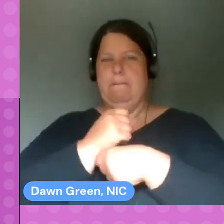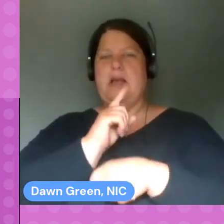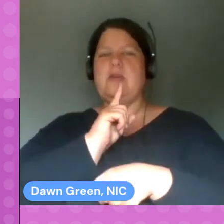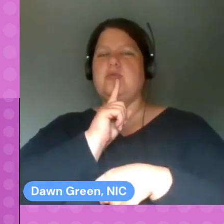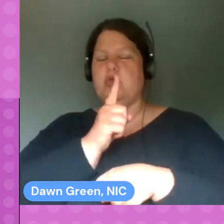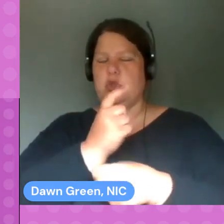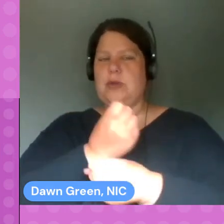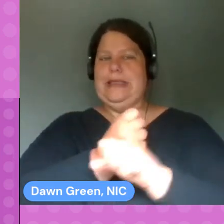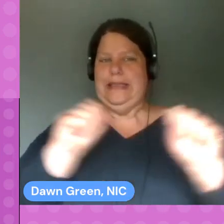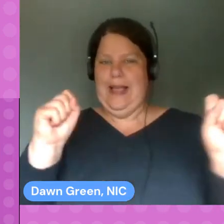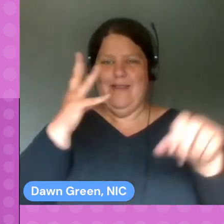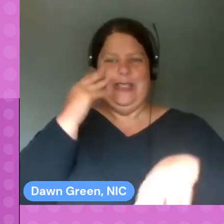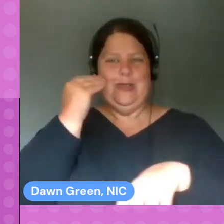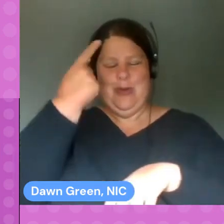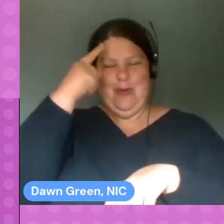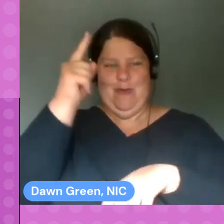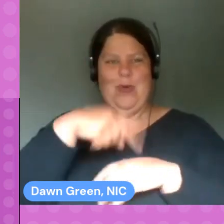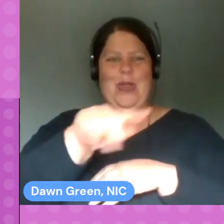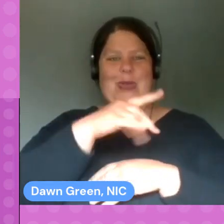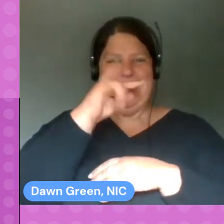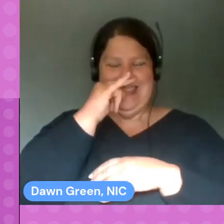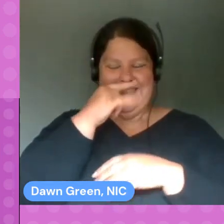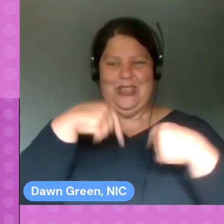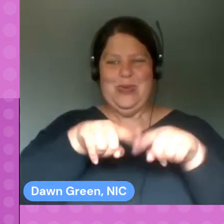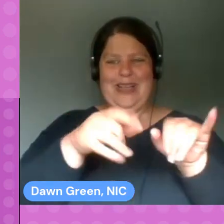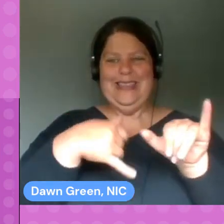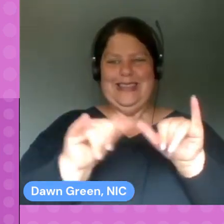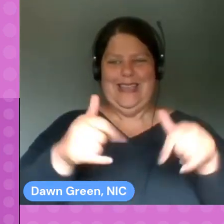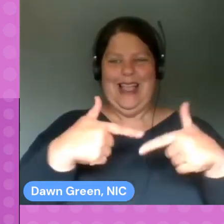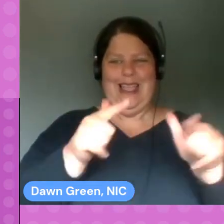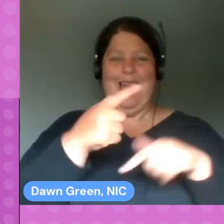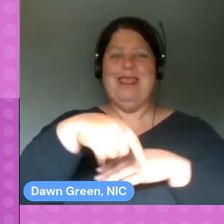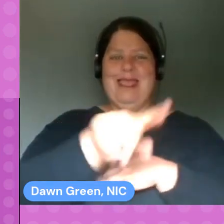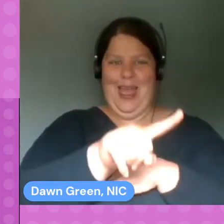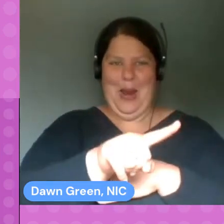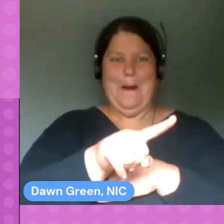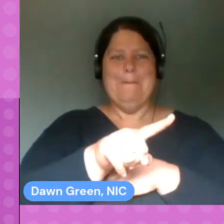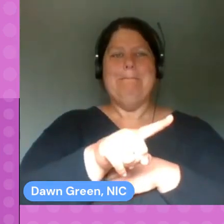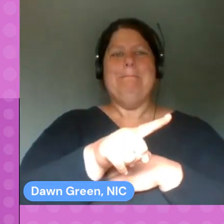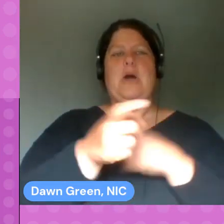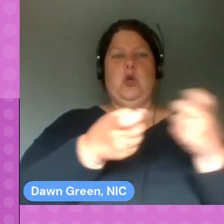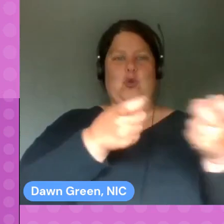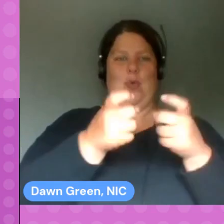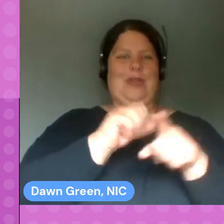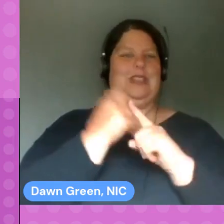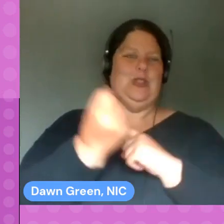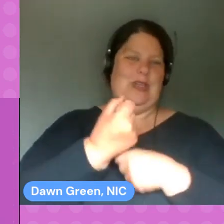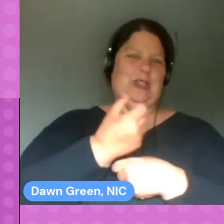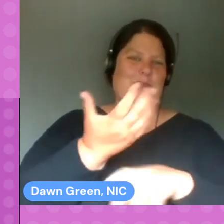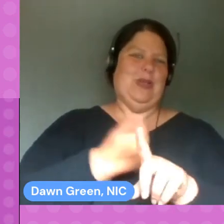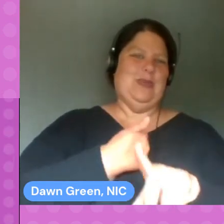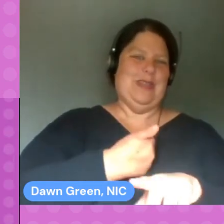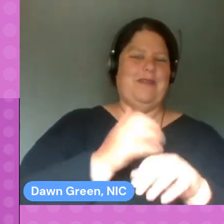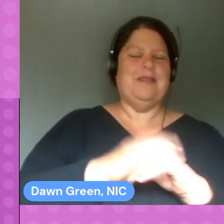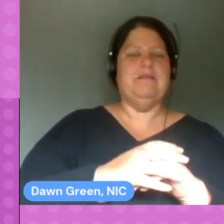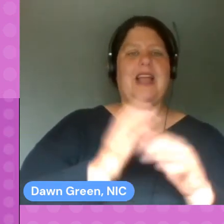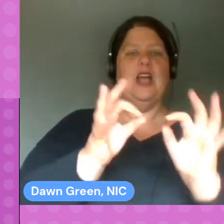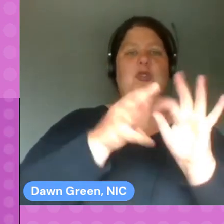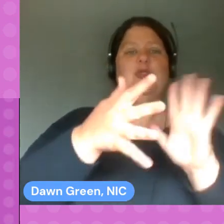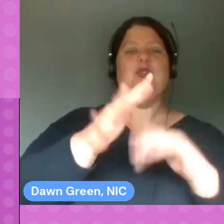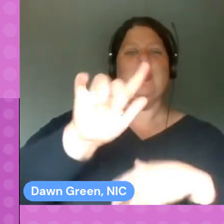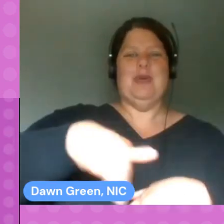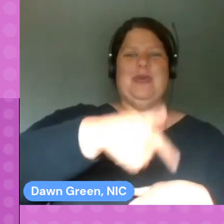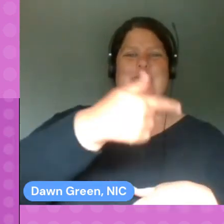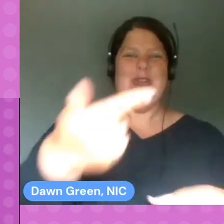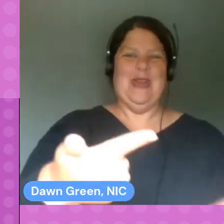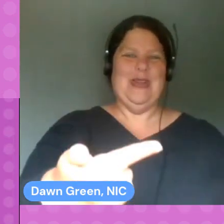experience safe for them, while still letting them have the agency to express themselves. And so the next slide, you see the end result. This is what we want